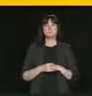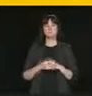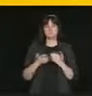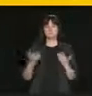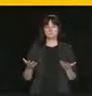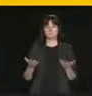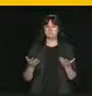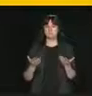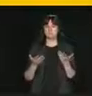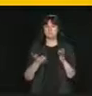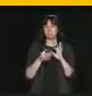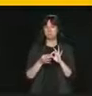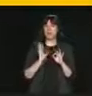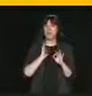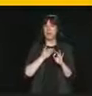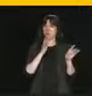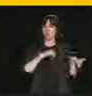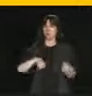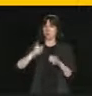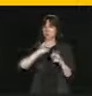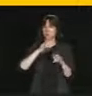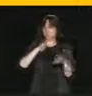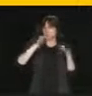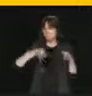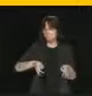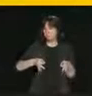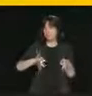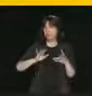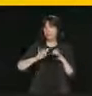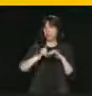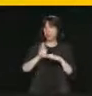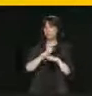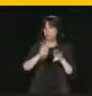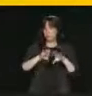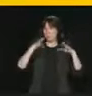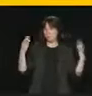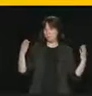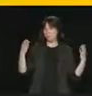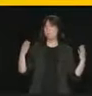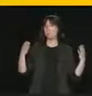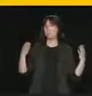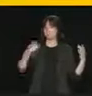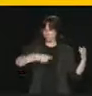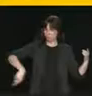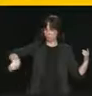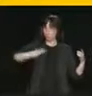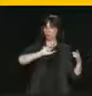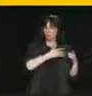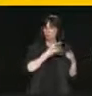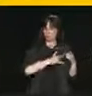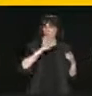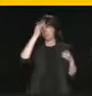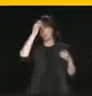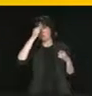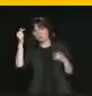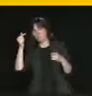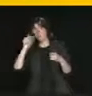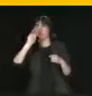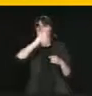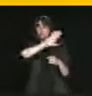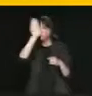with respect to this common approach that we've developed and the shared principles we agreed on between the federal government and the provinces